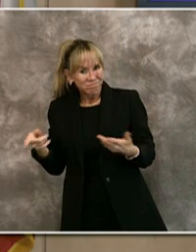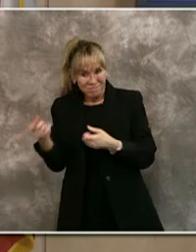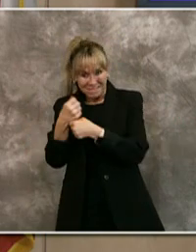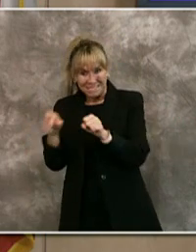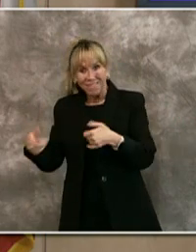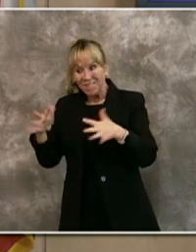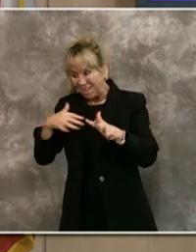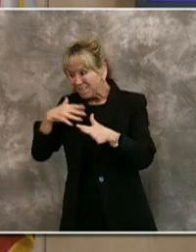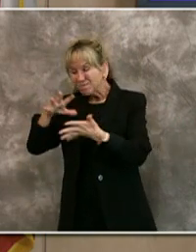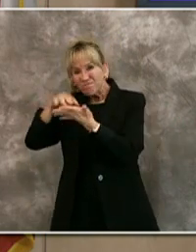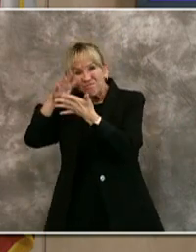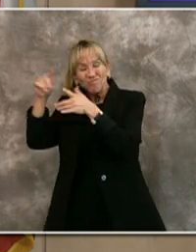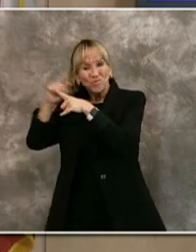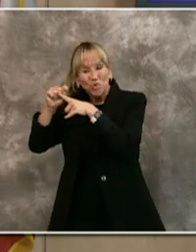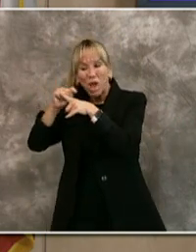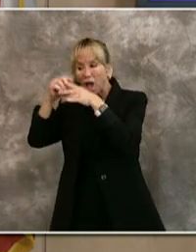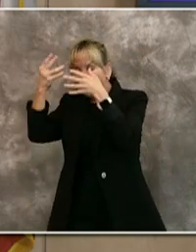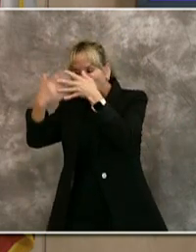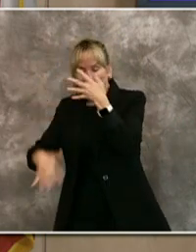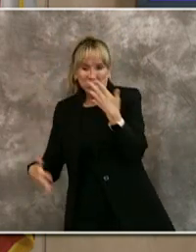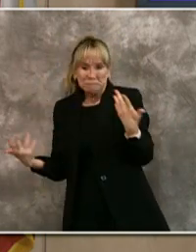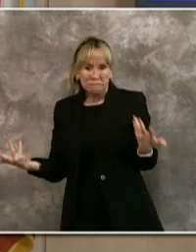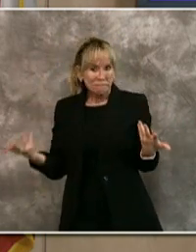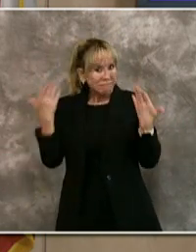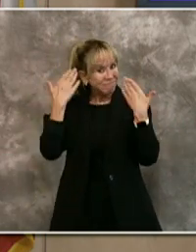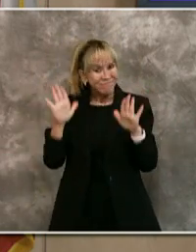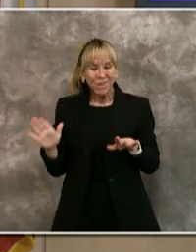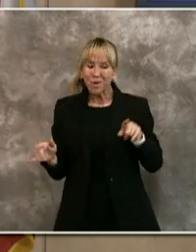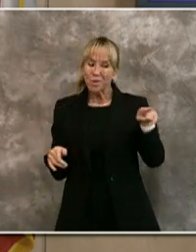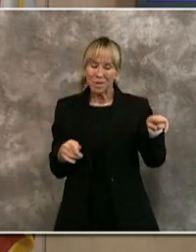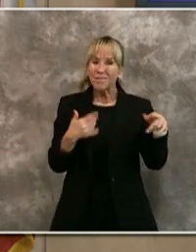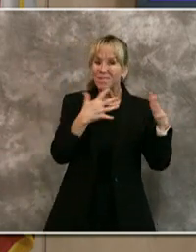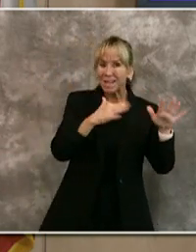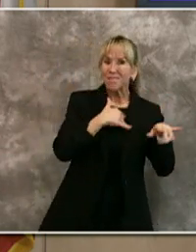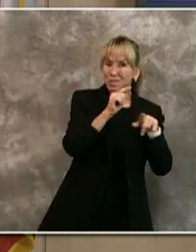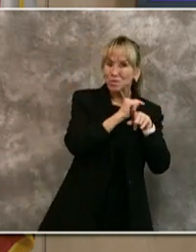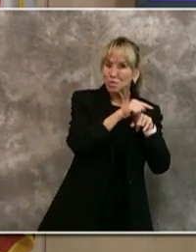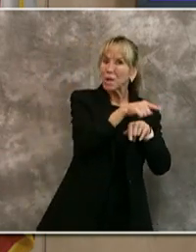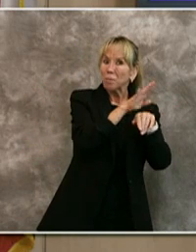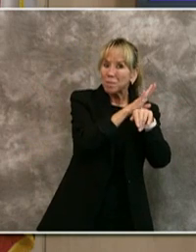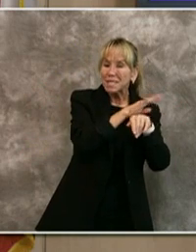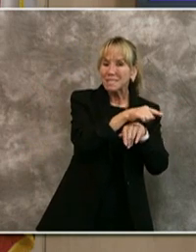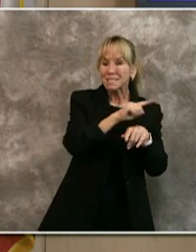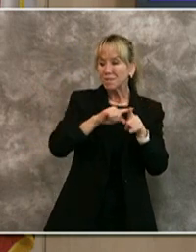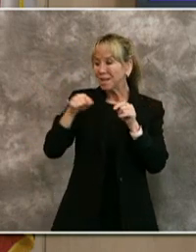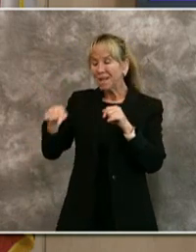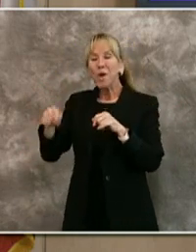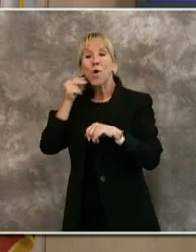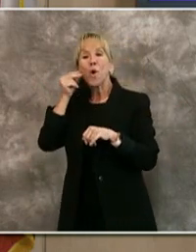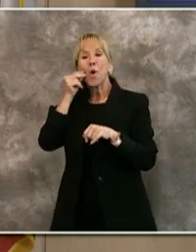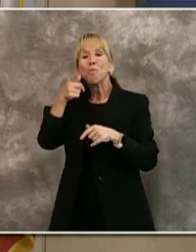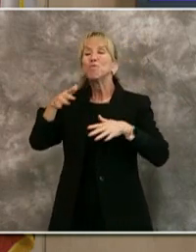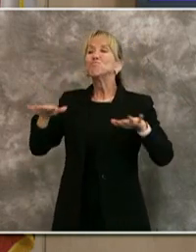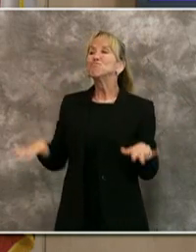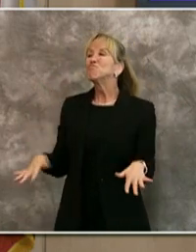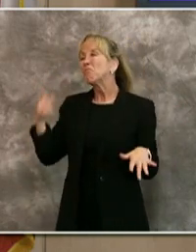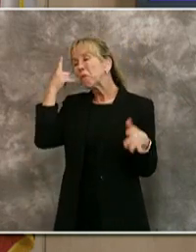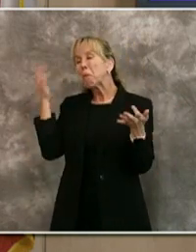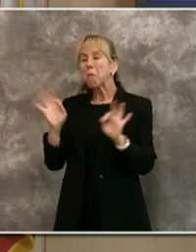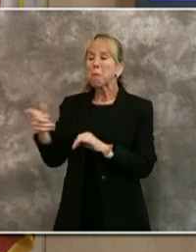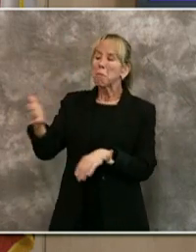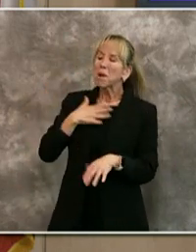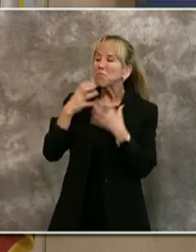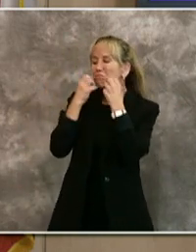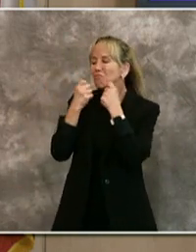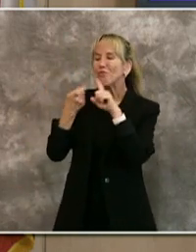particularly when you have a good plan in place. But when you do something impromptu and let your guard down a little bit around your friends, maybe you're doing things